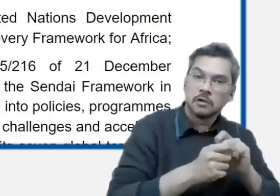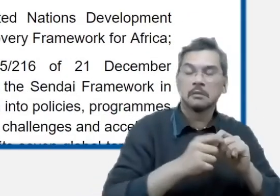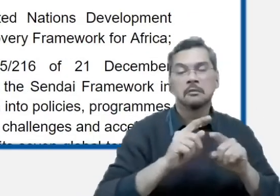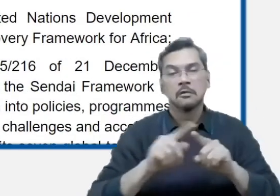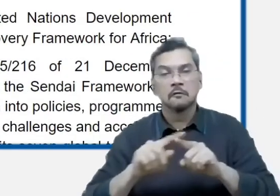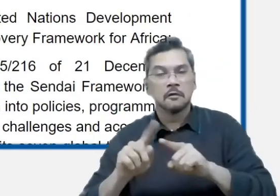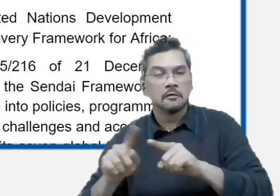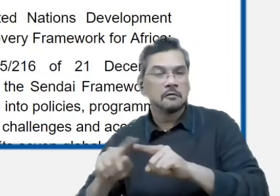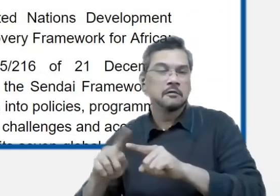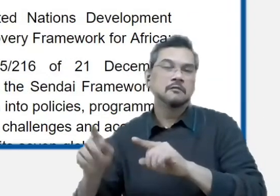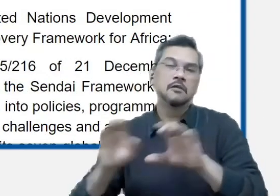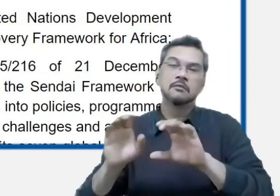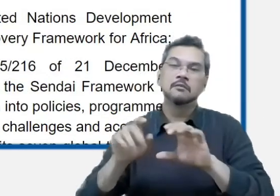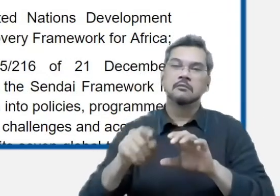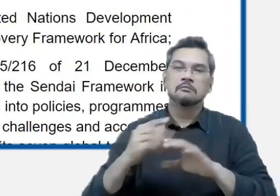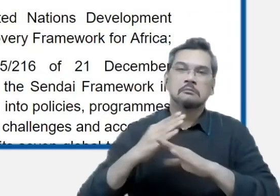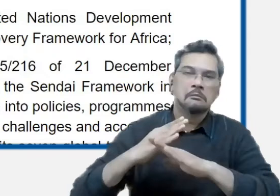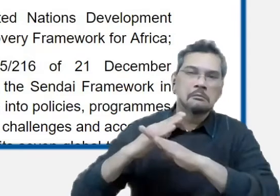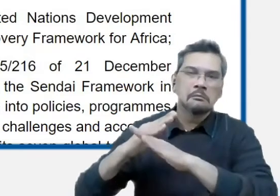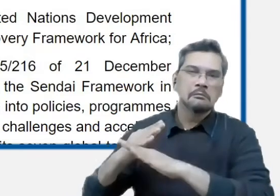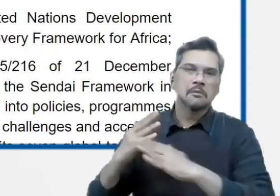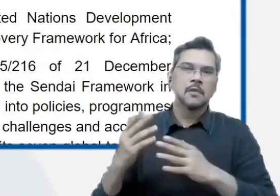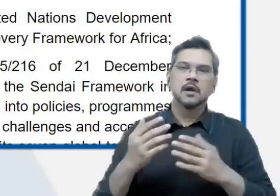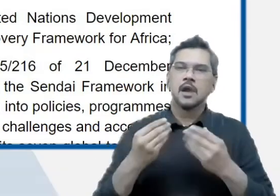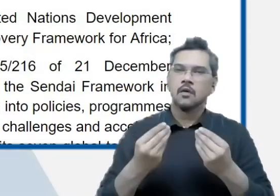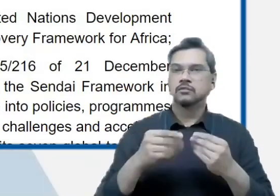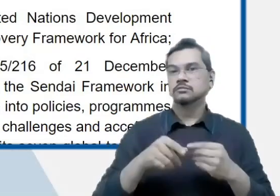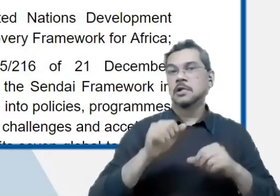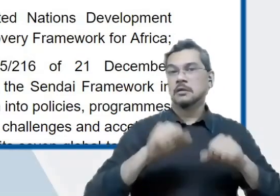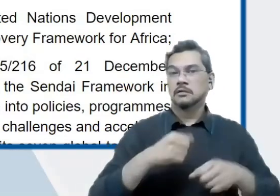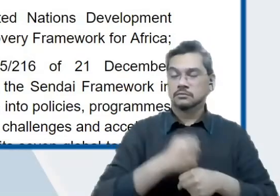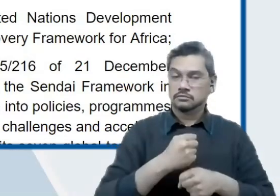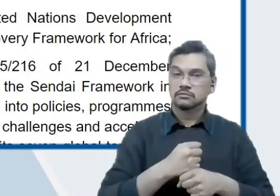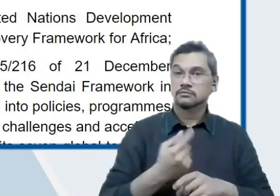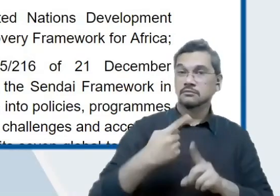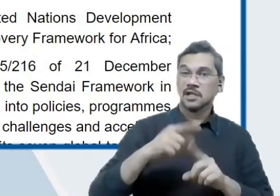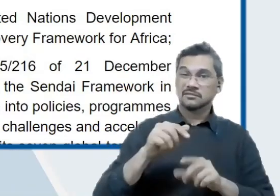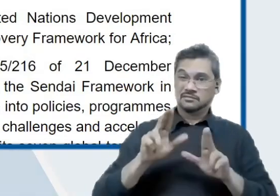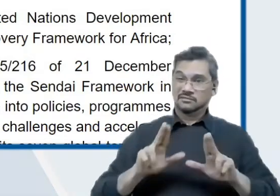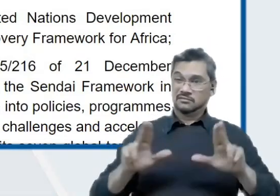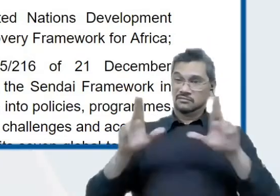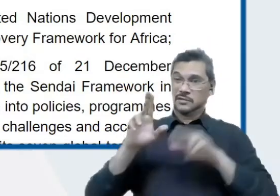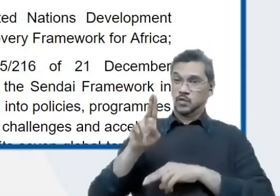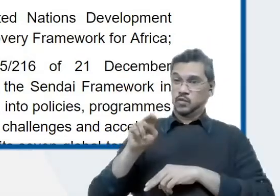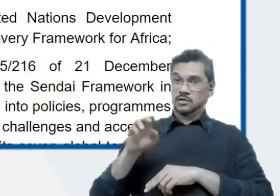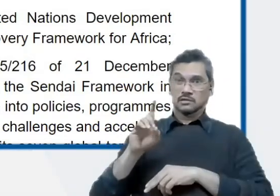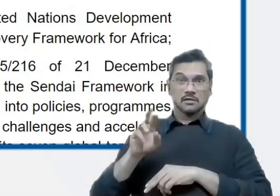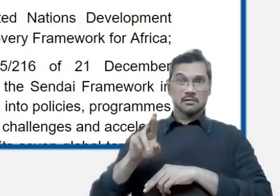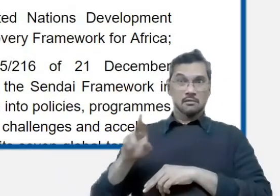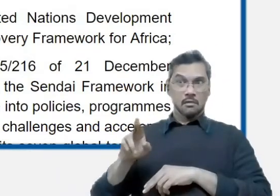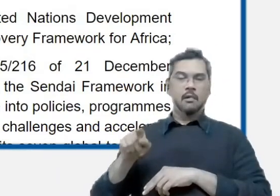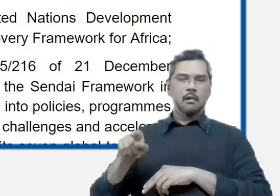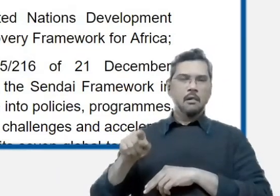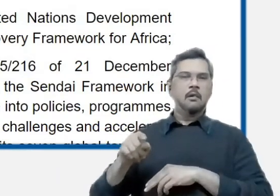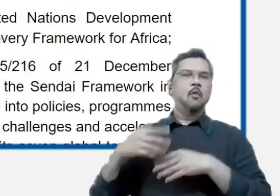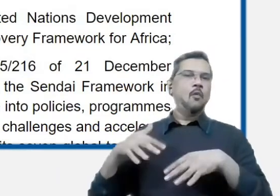Further appreciate the United Nations Office for Disaster Risk Reduction for its continued support in partnership with the African Union Commission